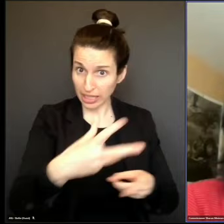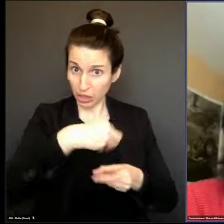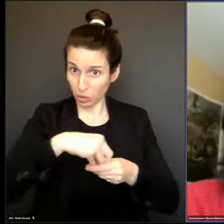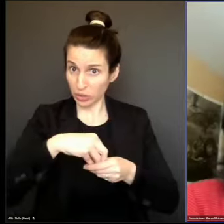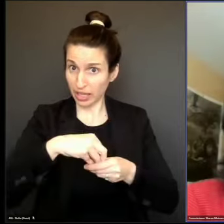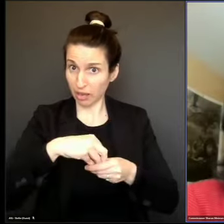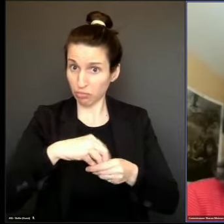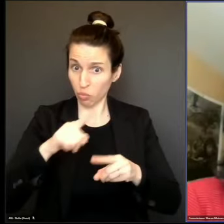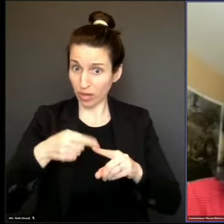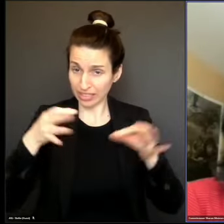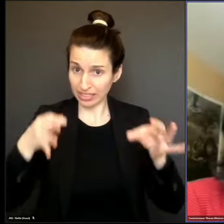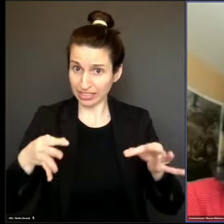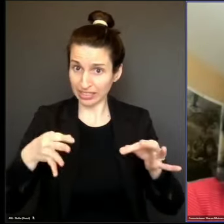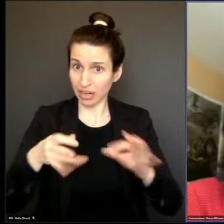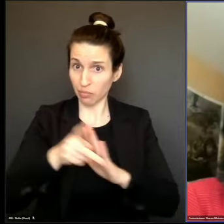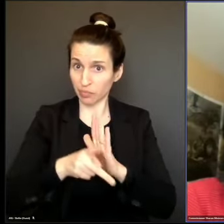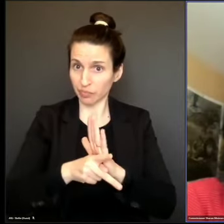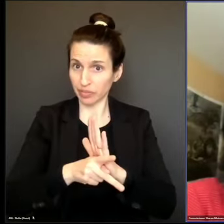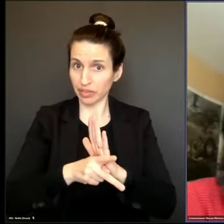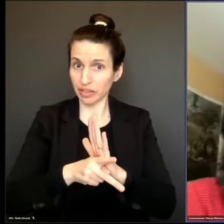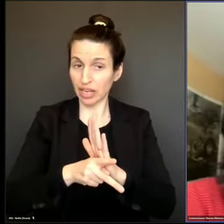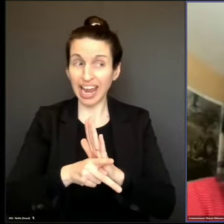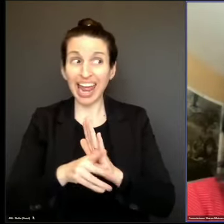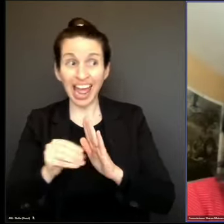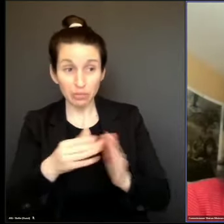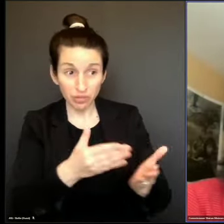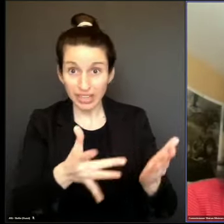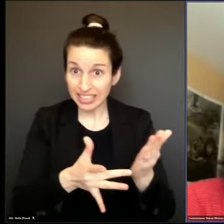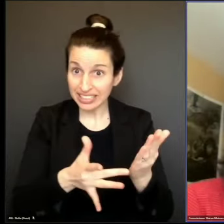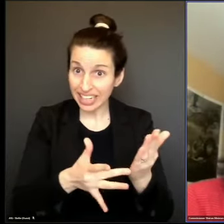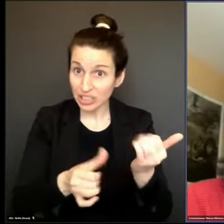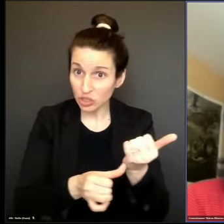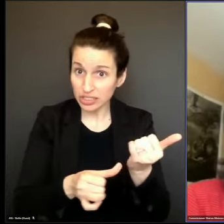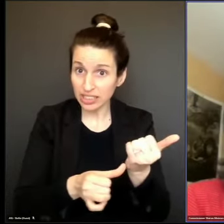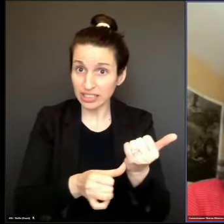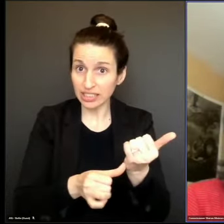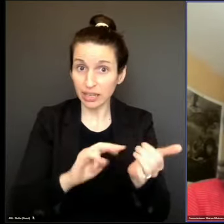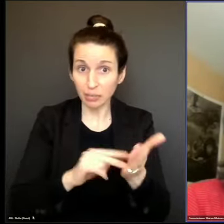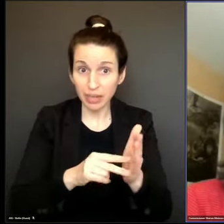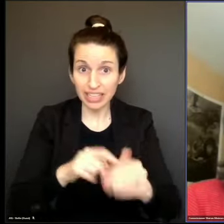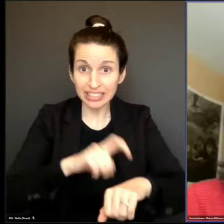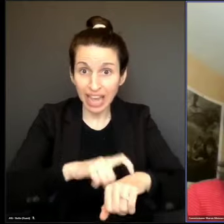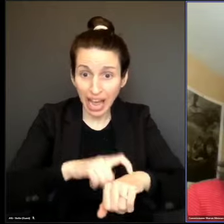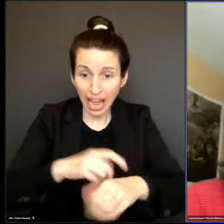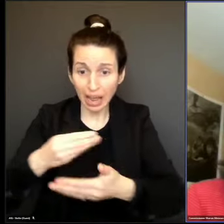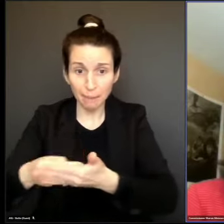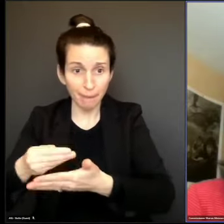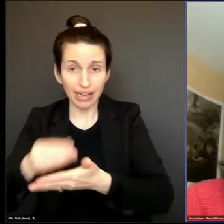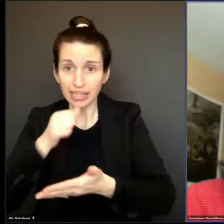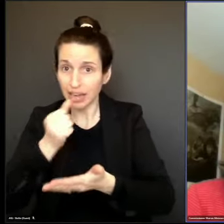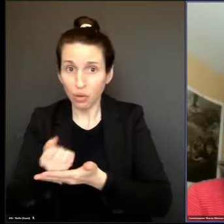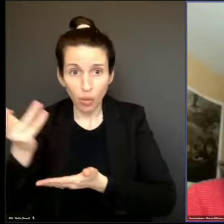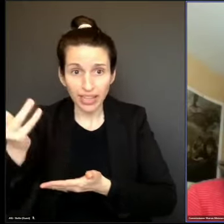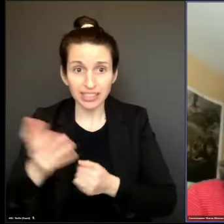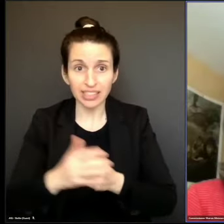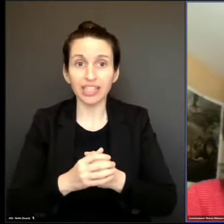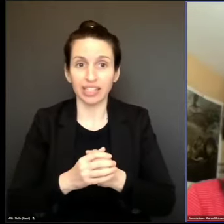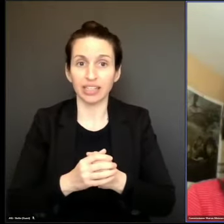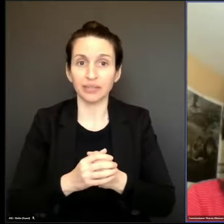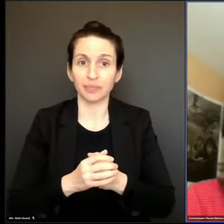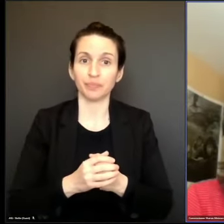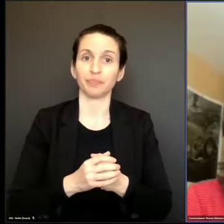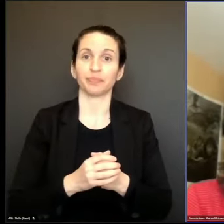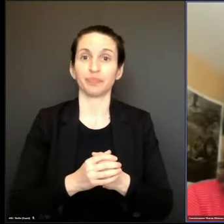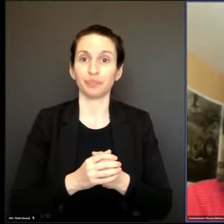assistance will ensure money, time, and energy isn't wasted passing policies that are destined to fail down the road because they don't